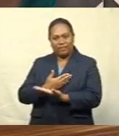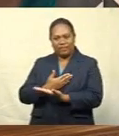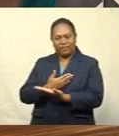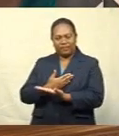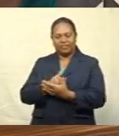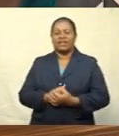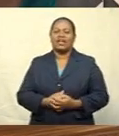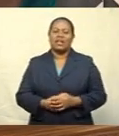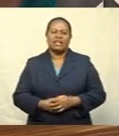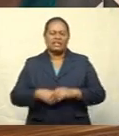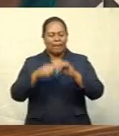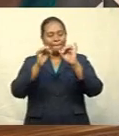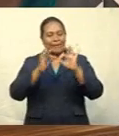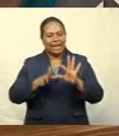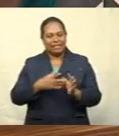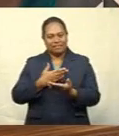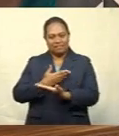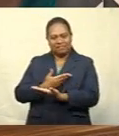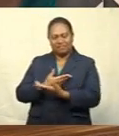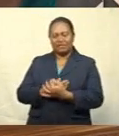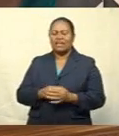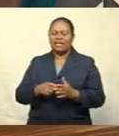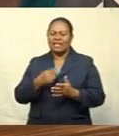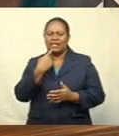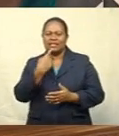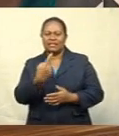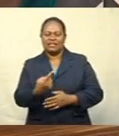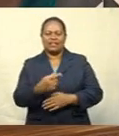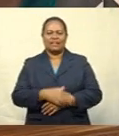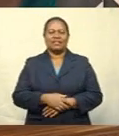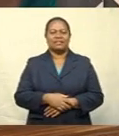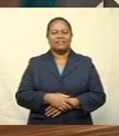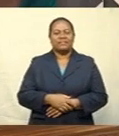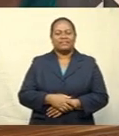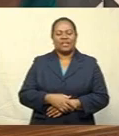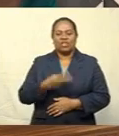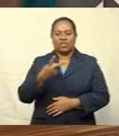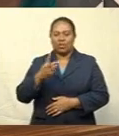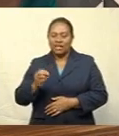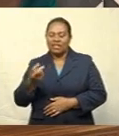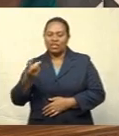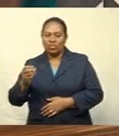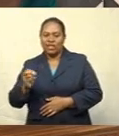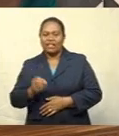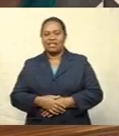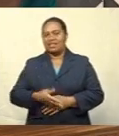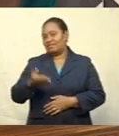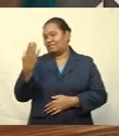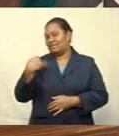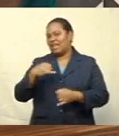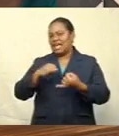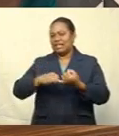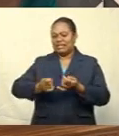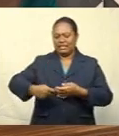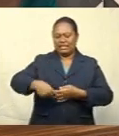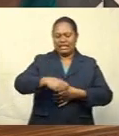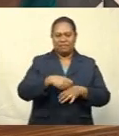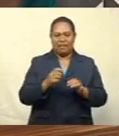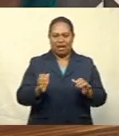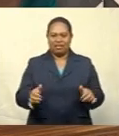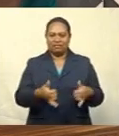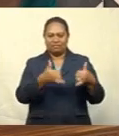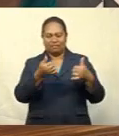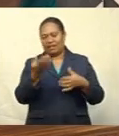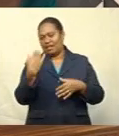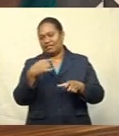Simeone Kuruvoli. The nippy halfback stood out for Taveuni during the 2020 Skipper Cup competition and went on to be the youngest player